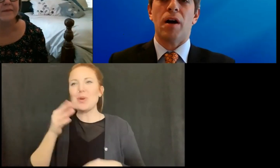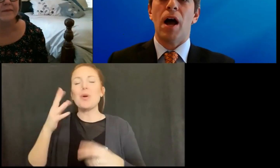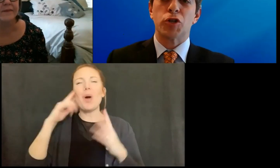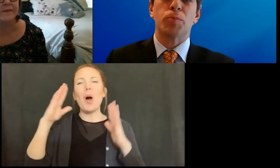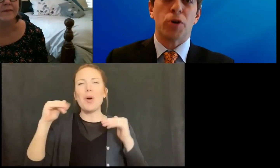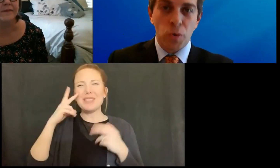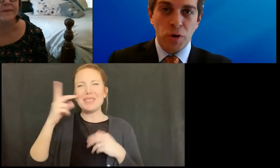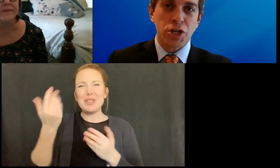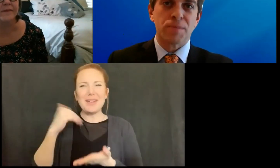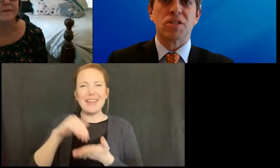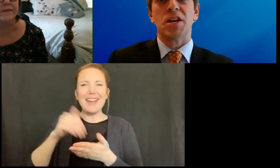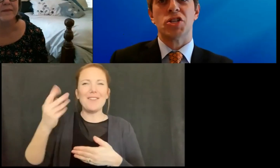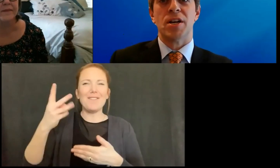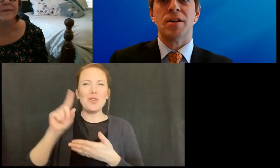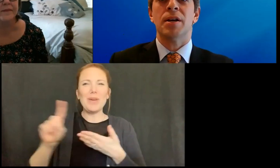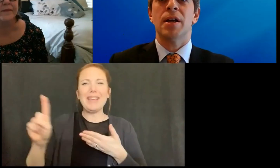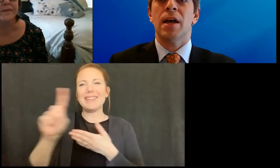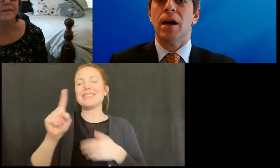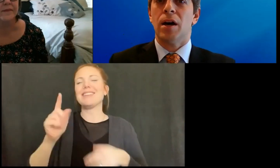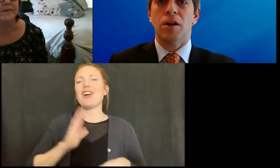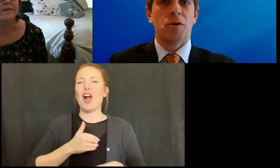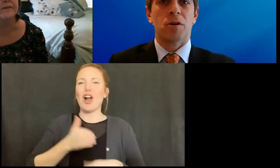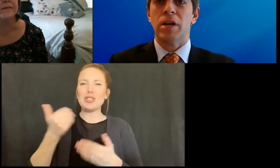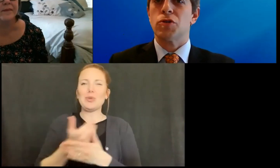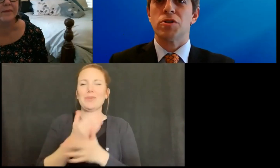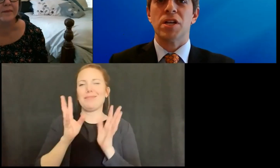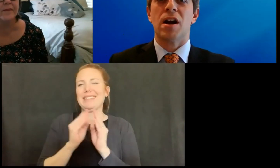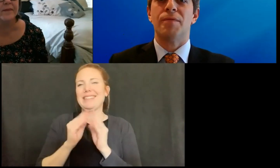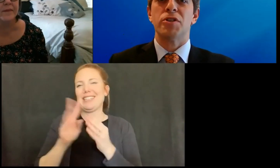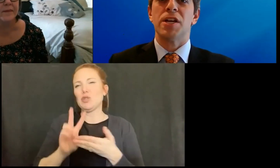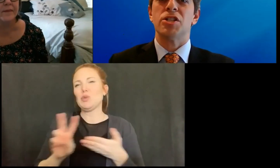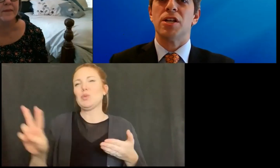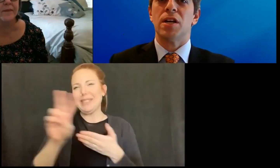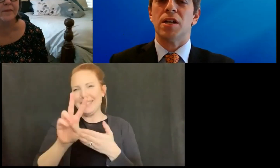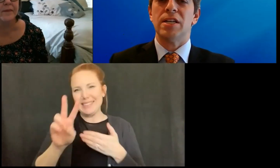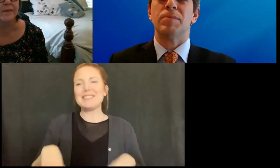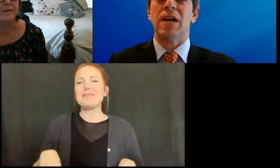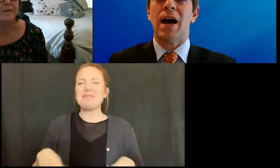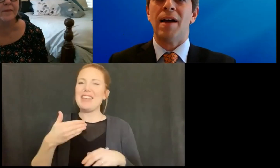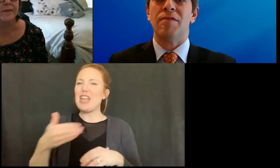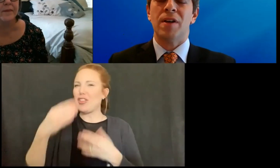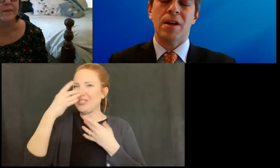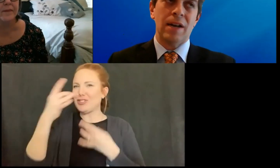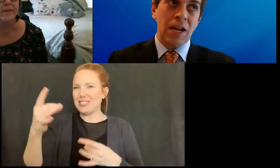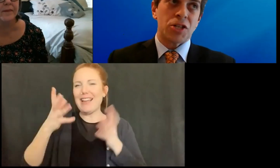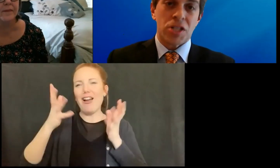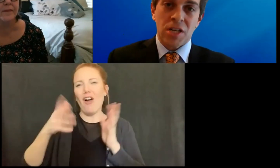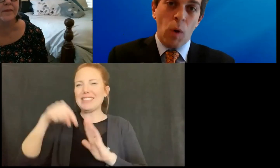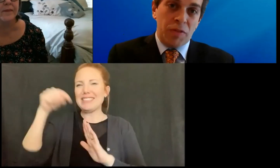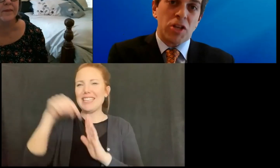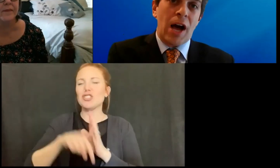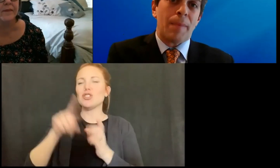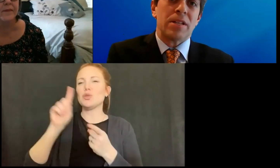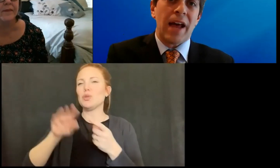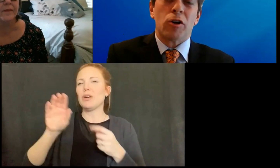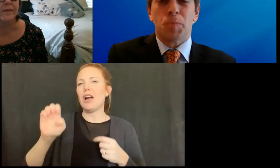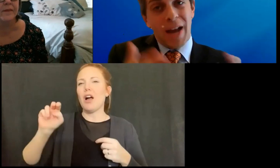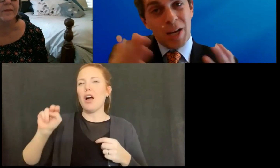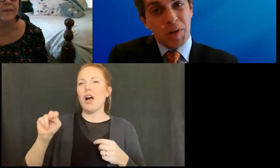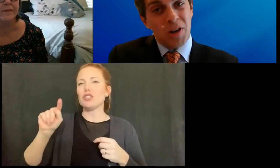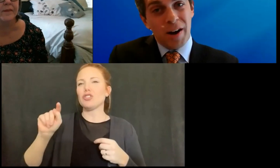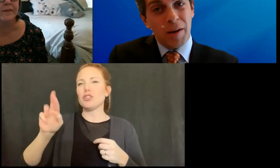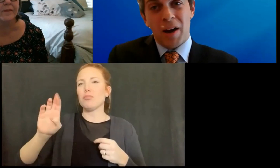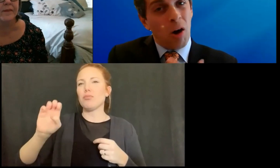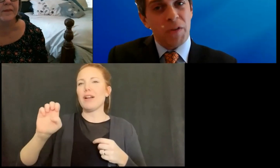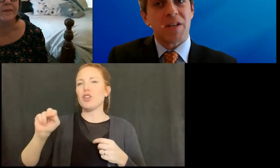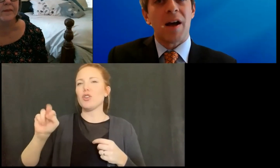weeks for our entrepreneurship session. Another interesting conversation, a deep dive, not just in what the job entails, but